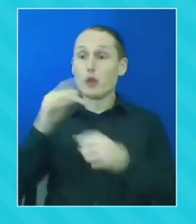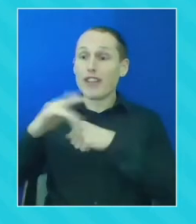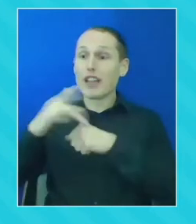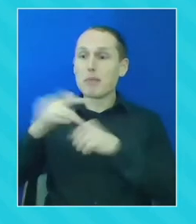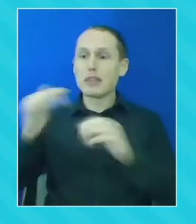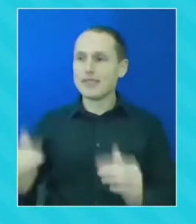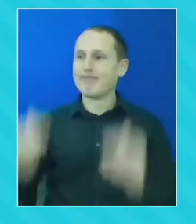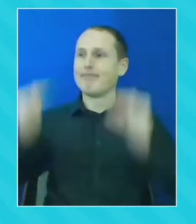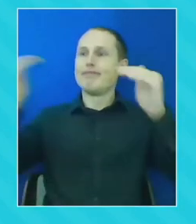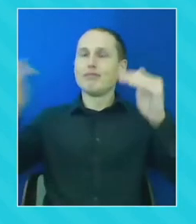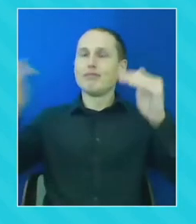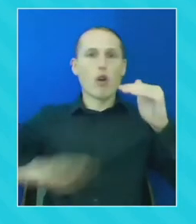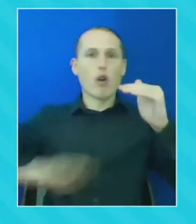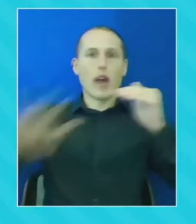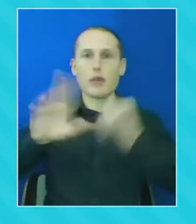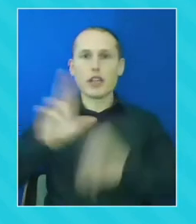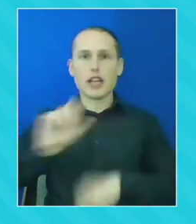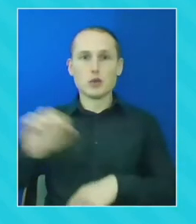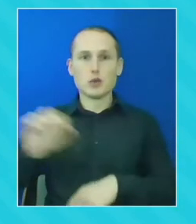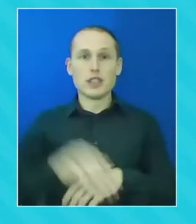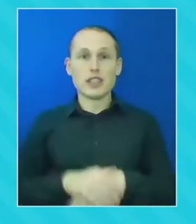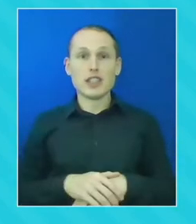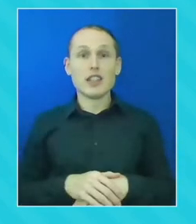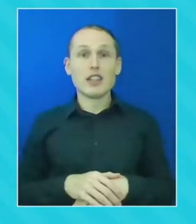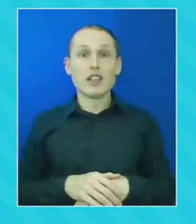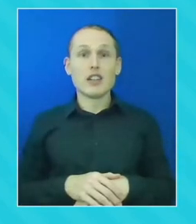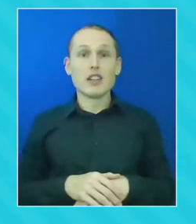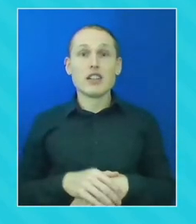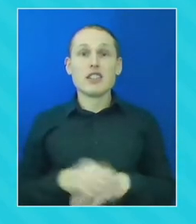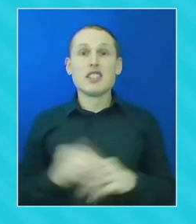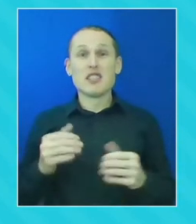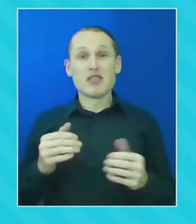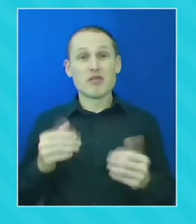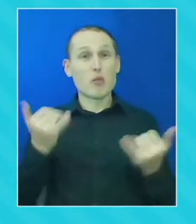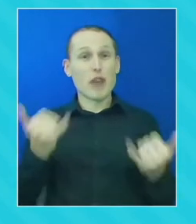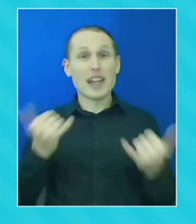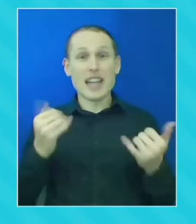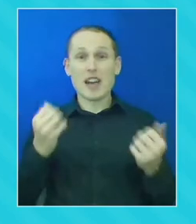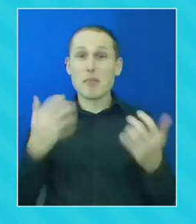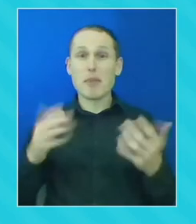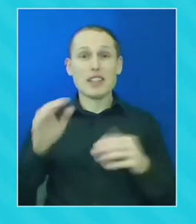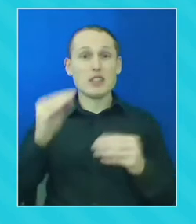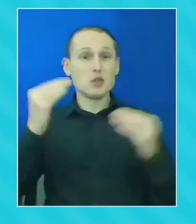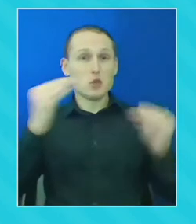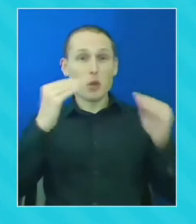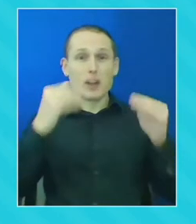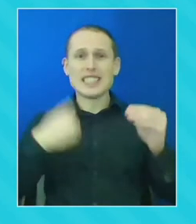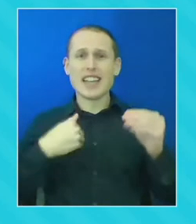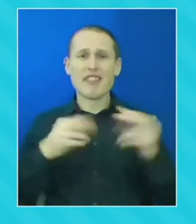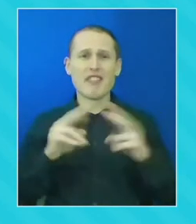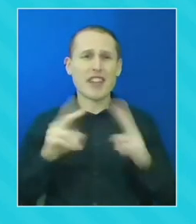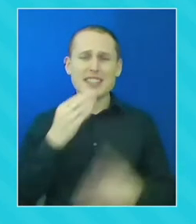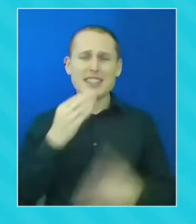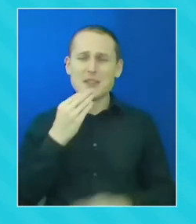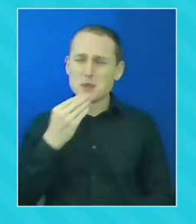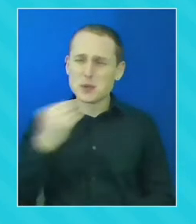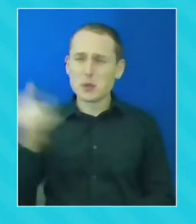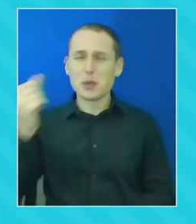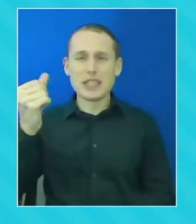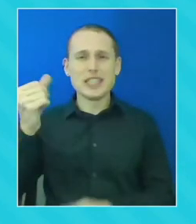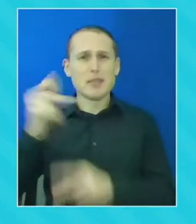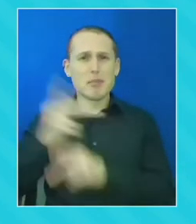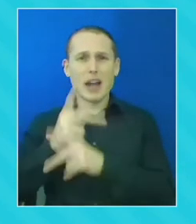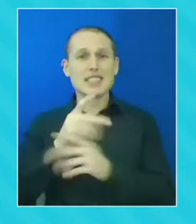been heavily saturated with fruit-based, fruit-mixed, or even super-sweetened products that takes advantage of our innate